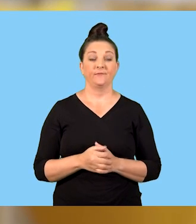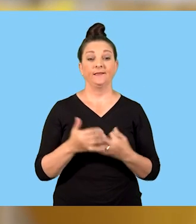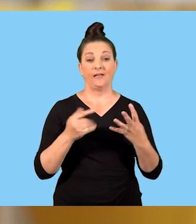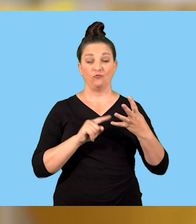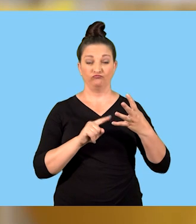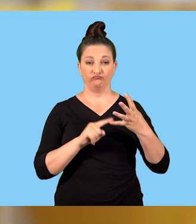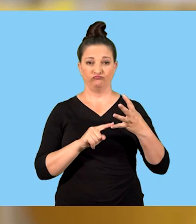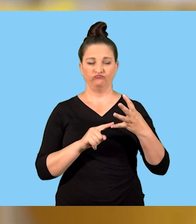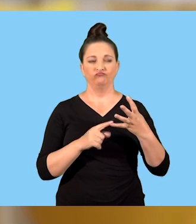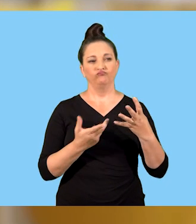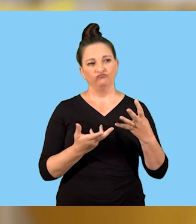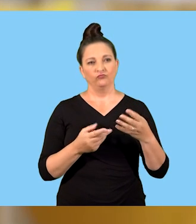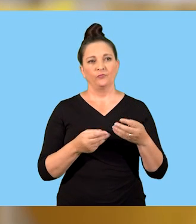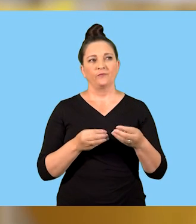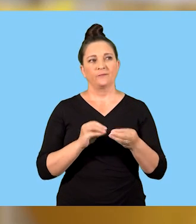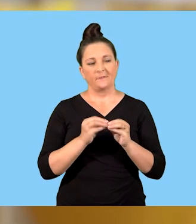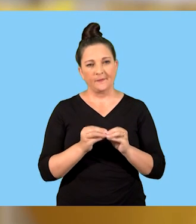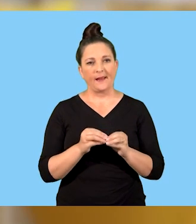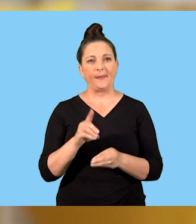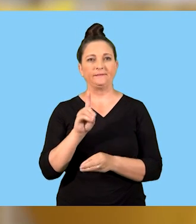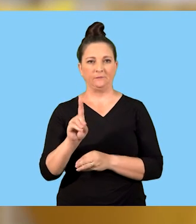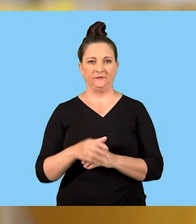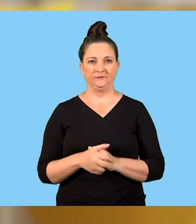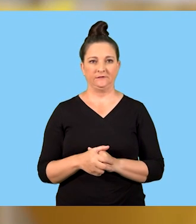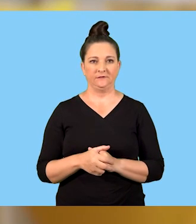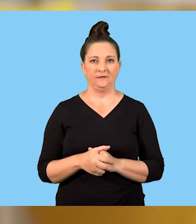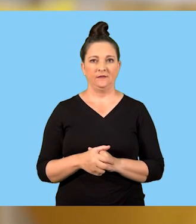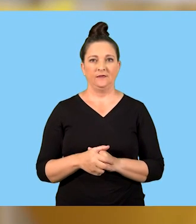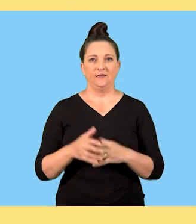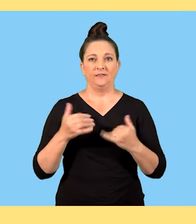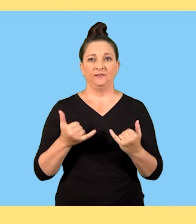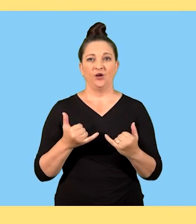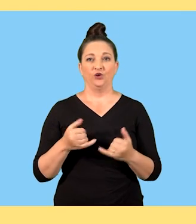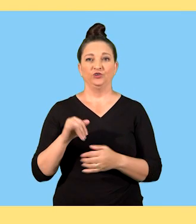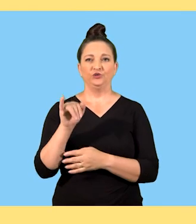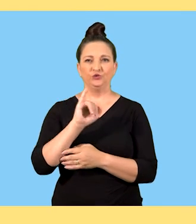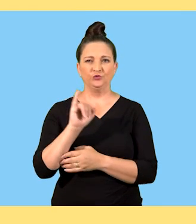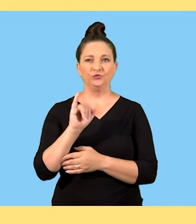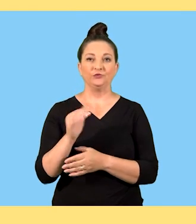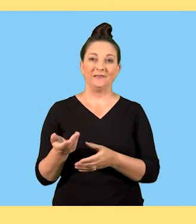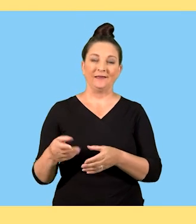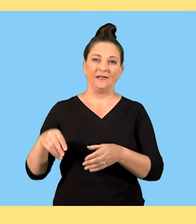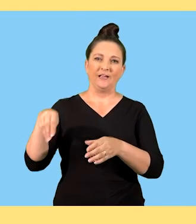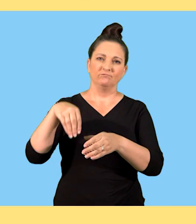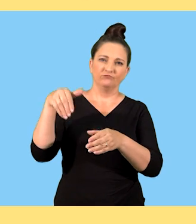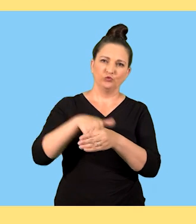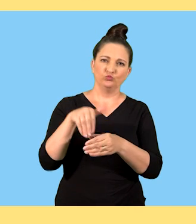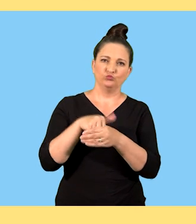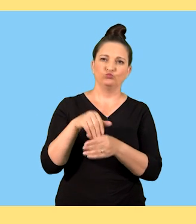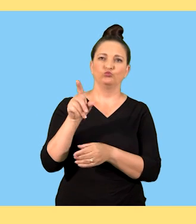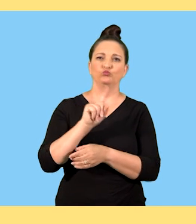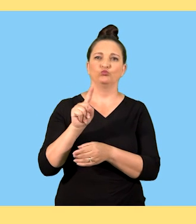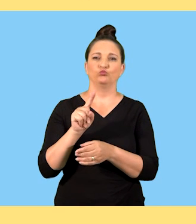Adjustment number 4 then reads, insurance includes a premium of 3,600 paid